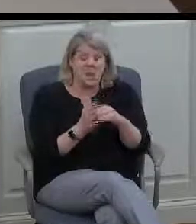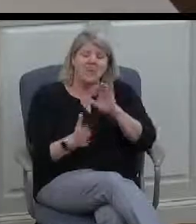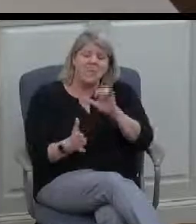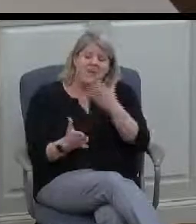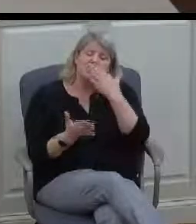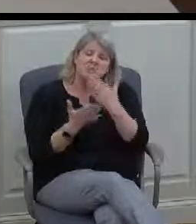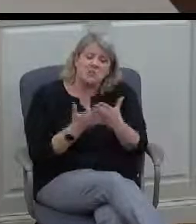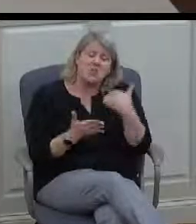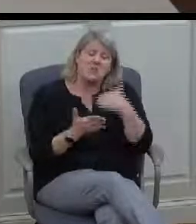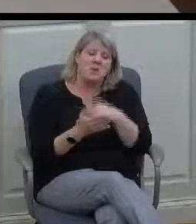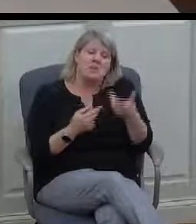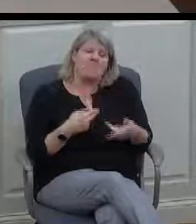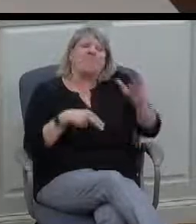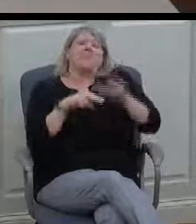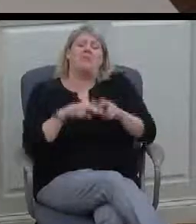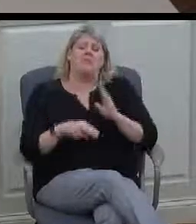there.